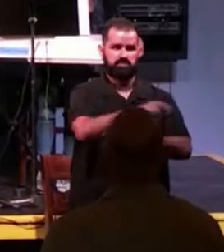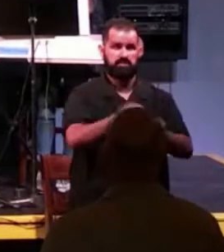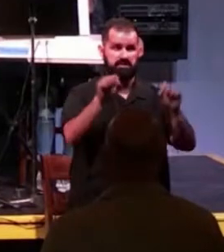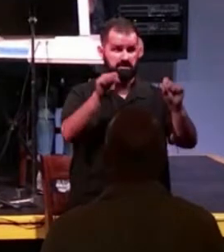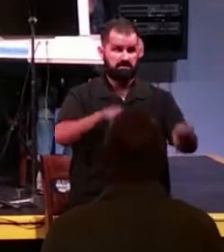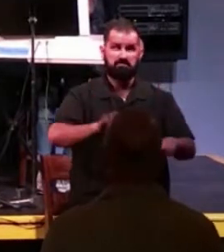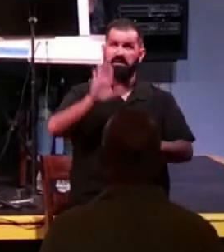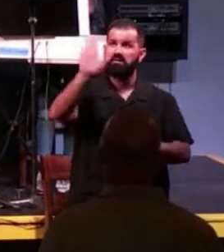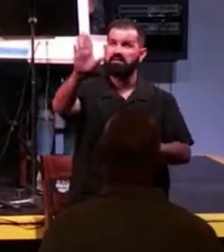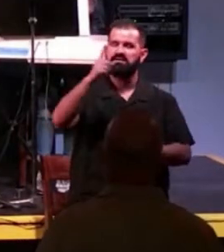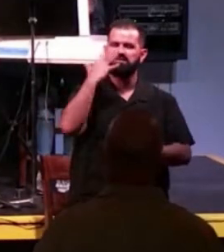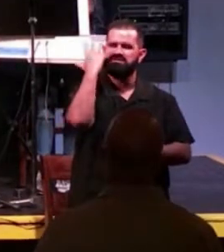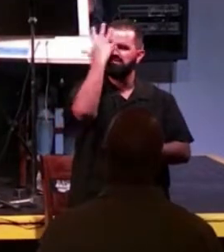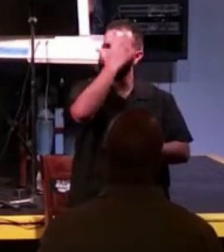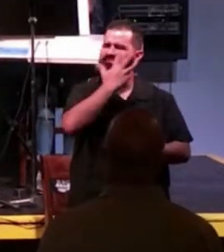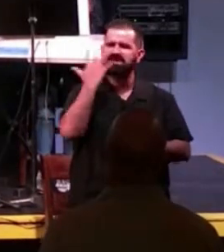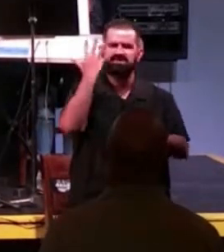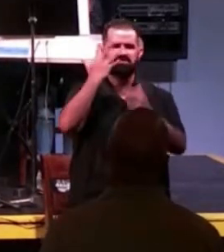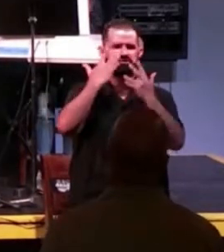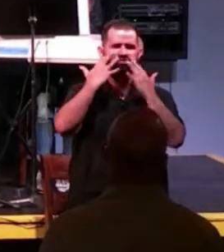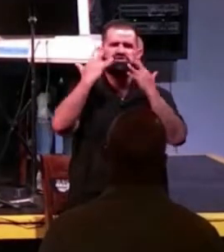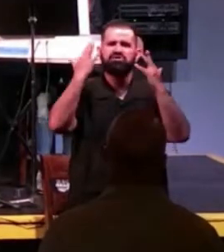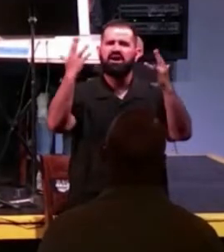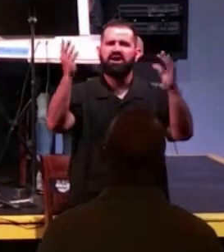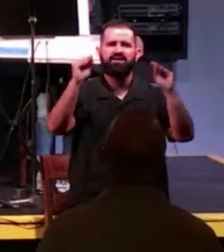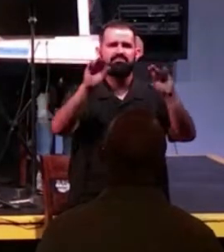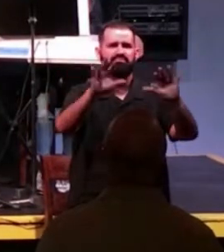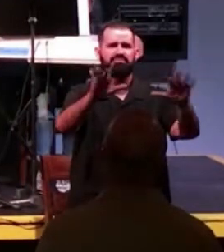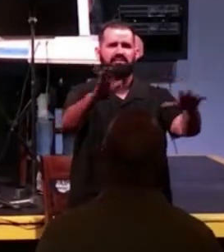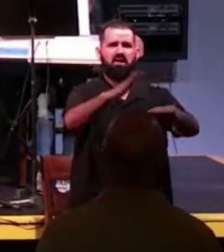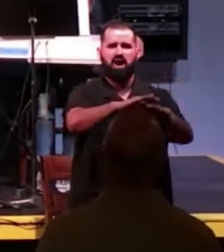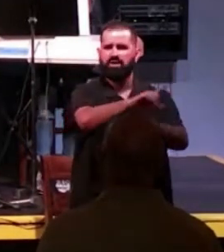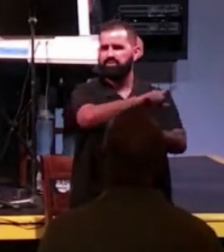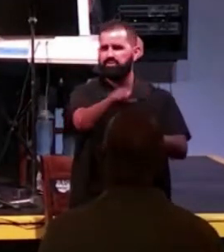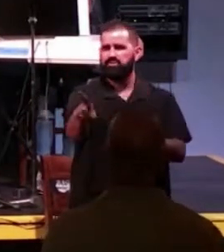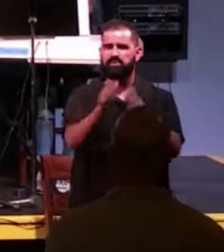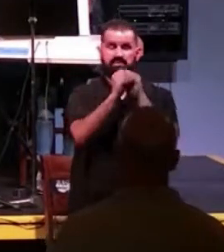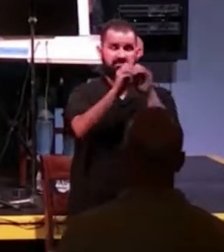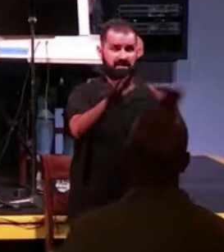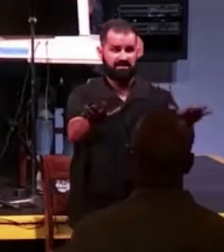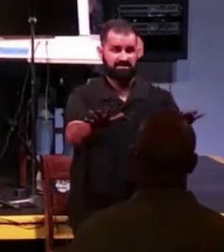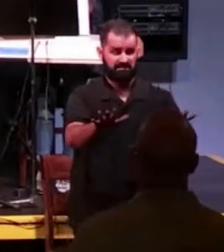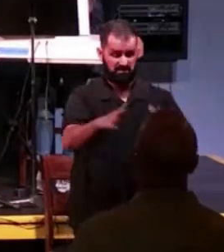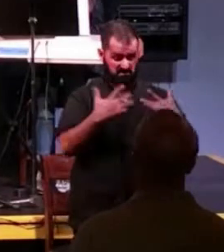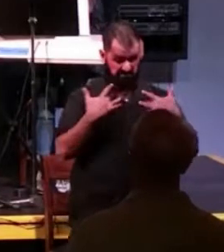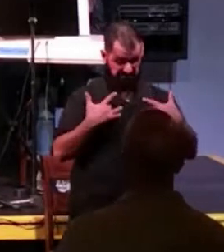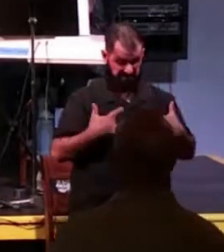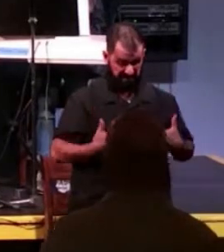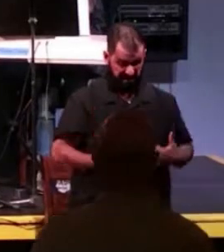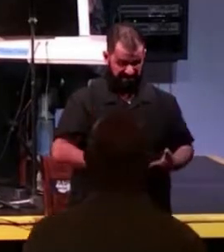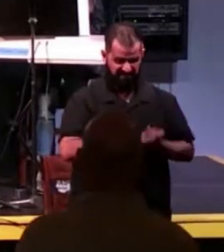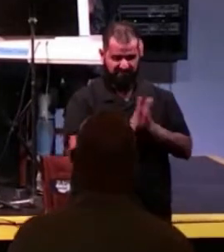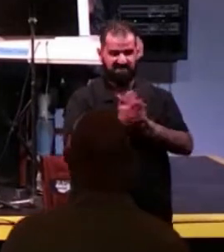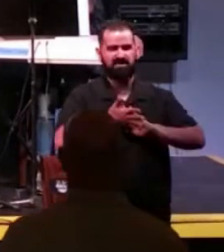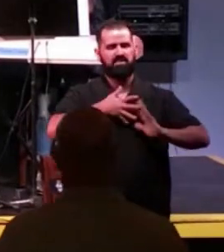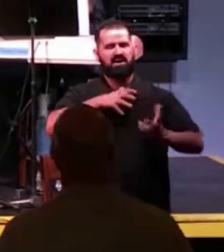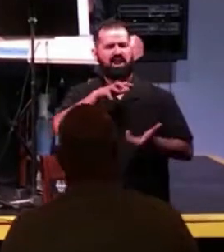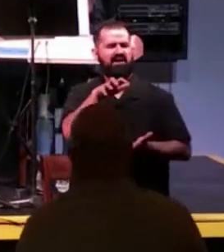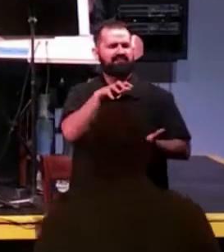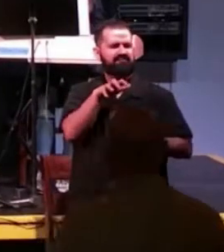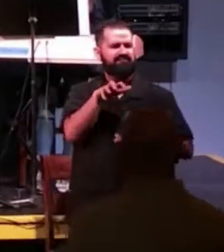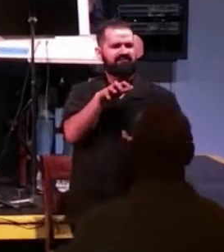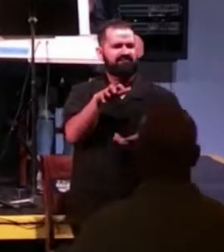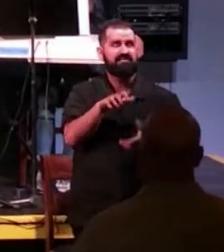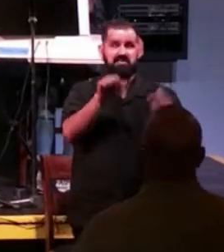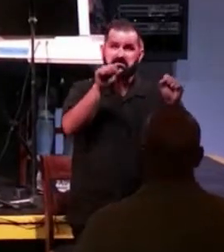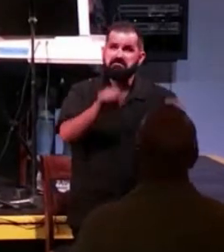May his face shine upon you with blessing. May he turn your bitterness into laughter. May